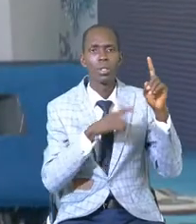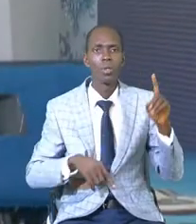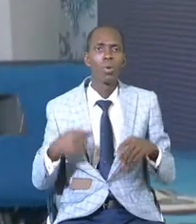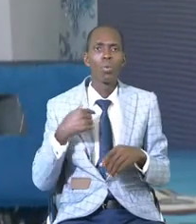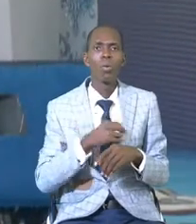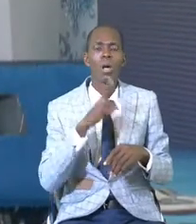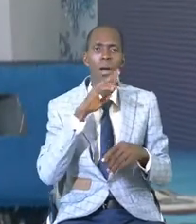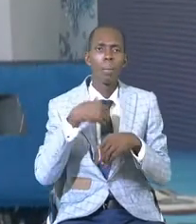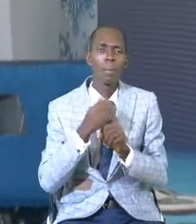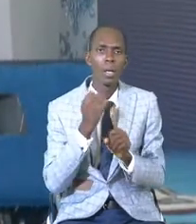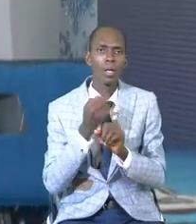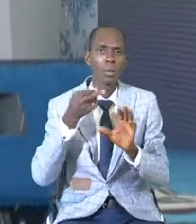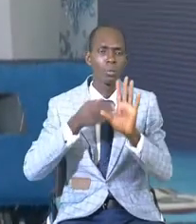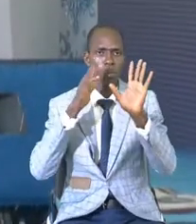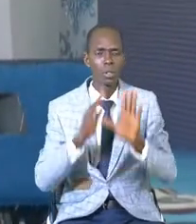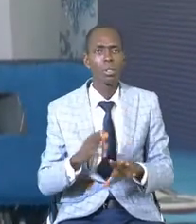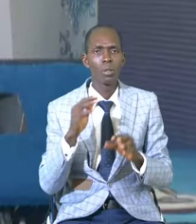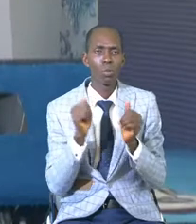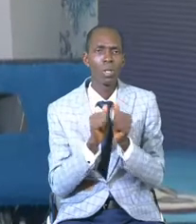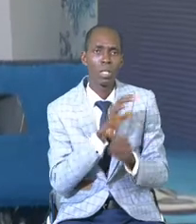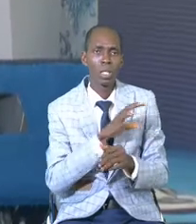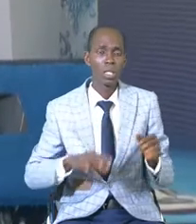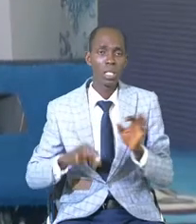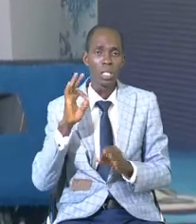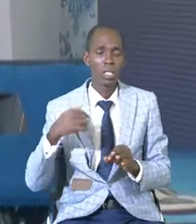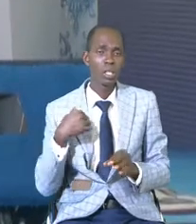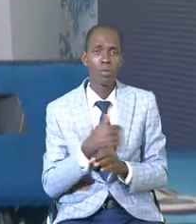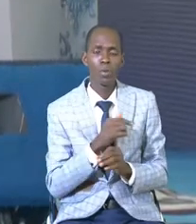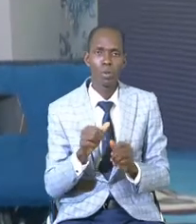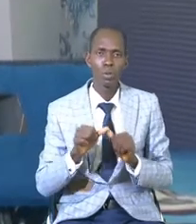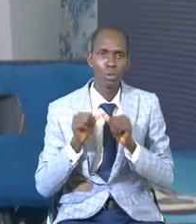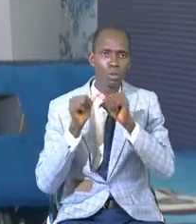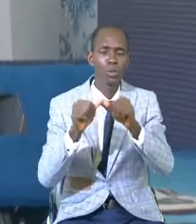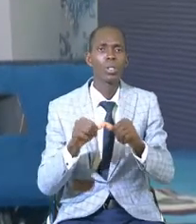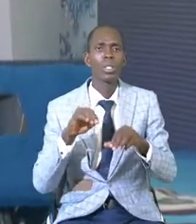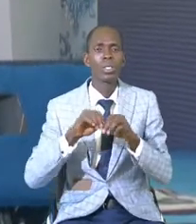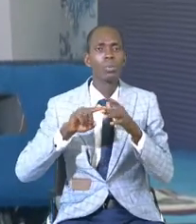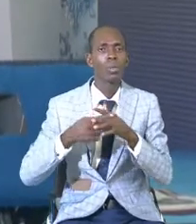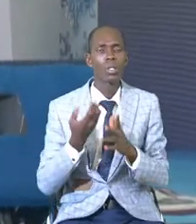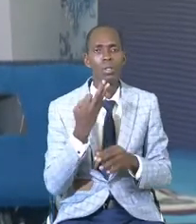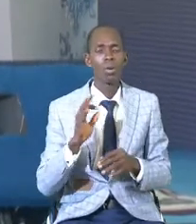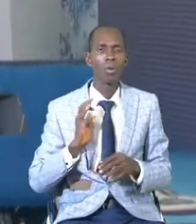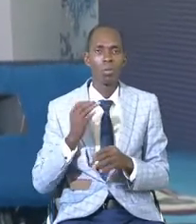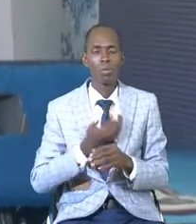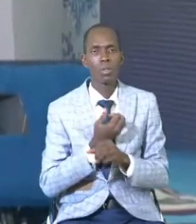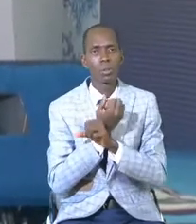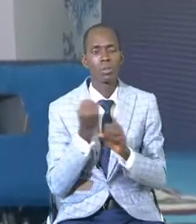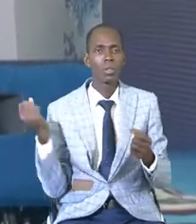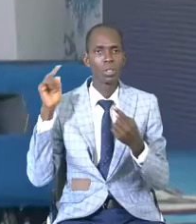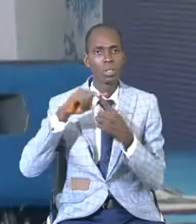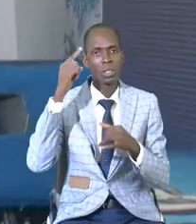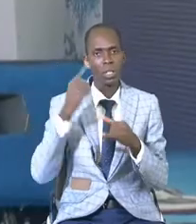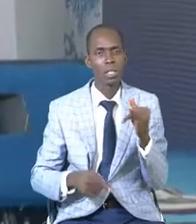we hold the beginning of our confidence steadfast until the end. You will